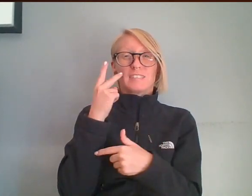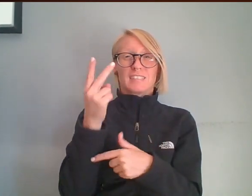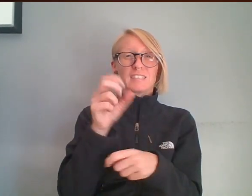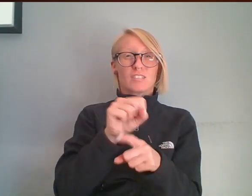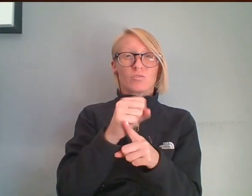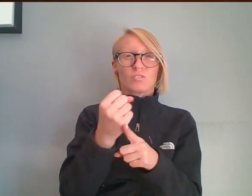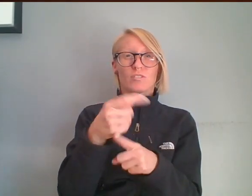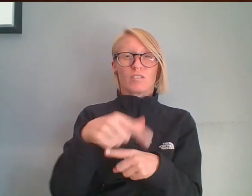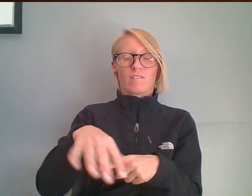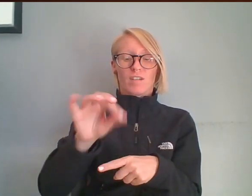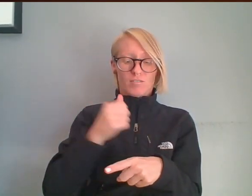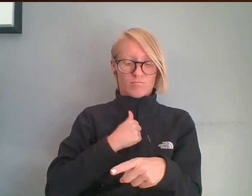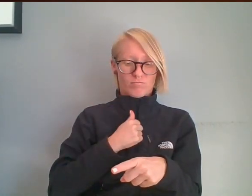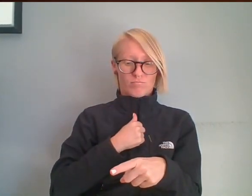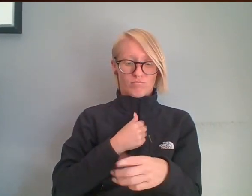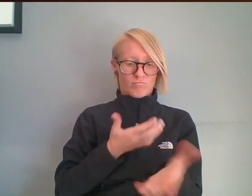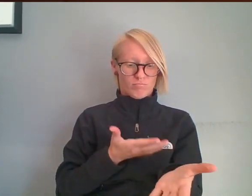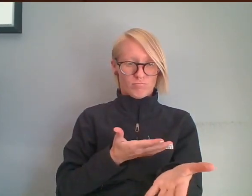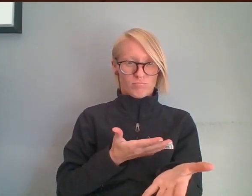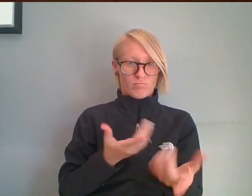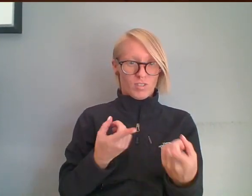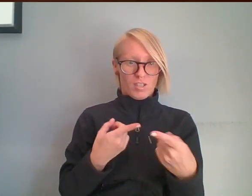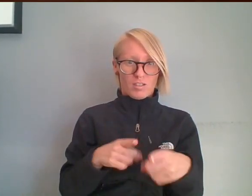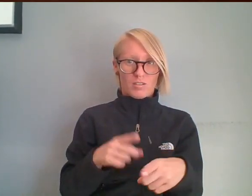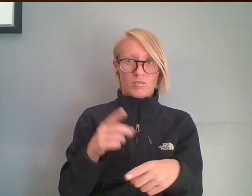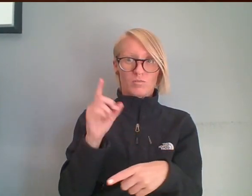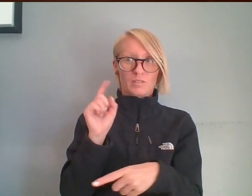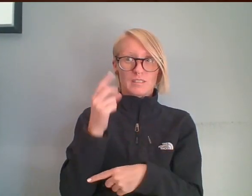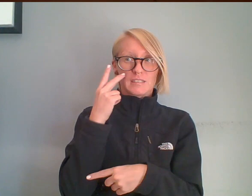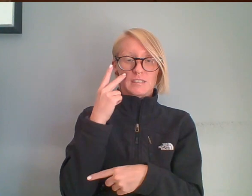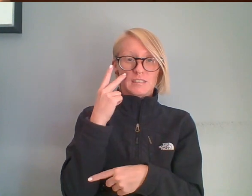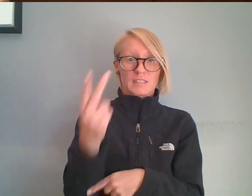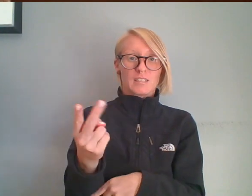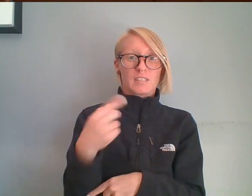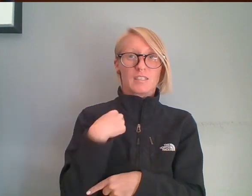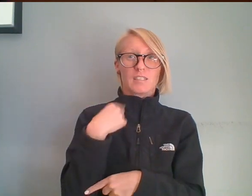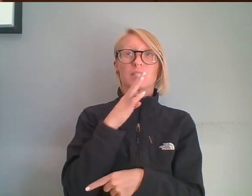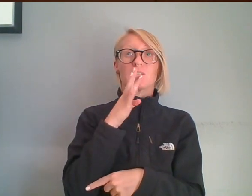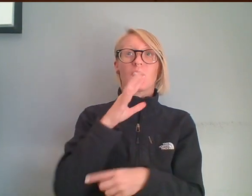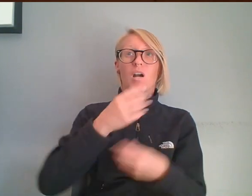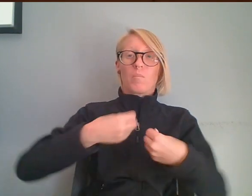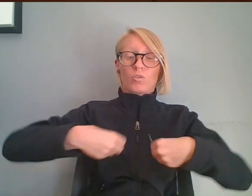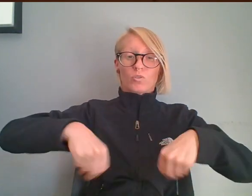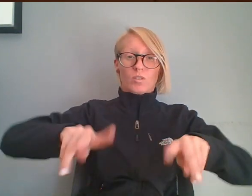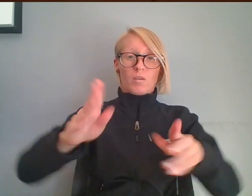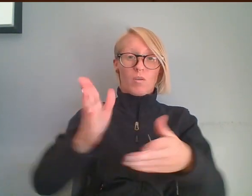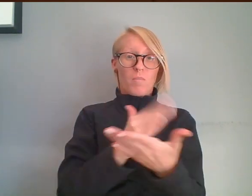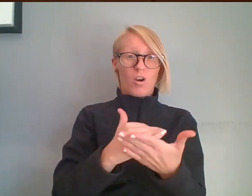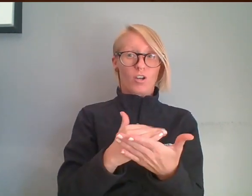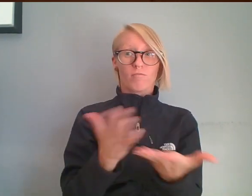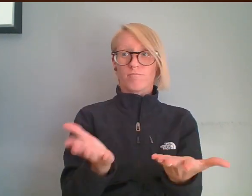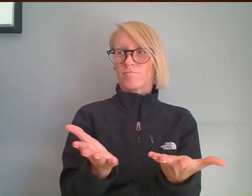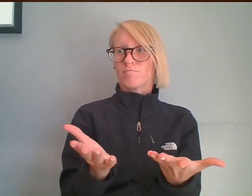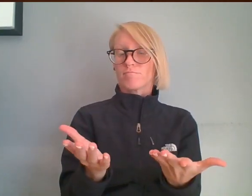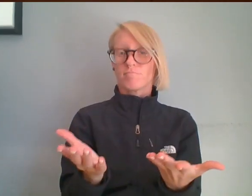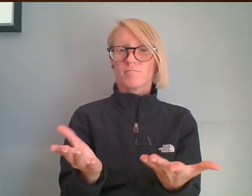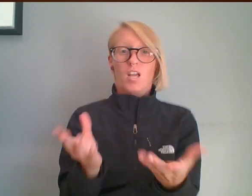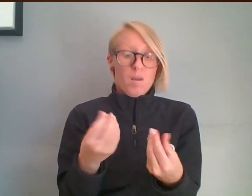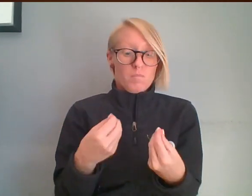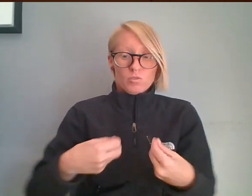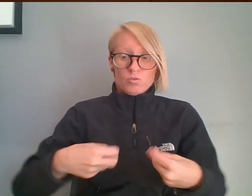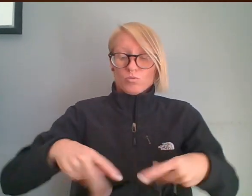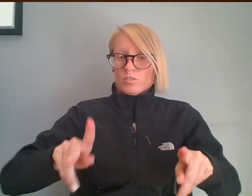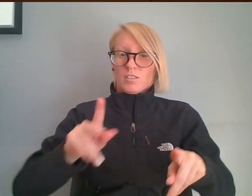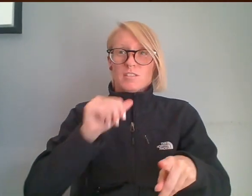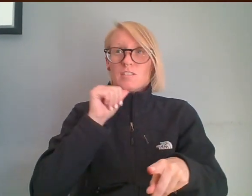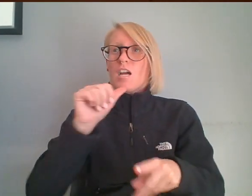situation we find ourselves in. We need to see the speaking opportunity that we are a part of as an opportunity